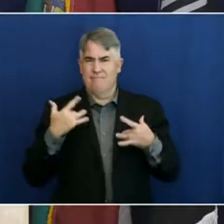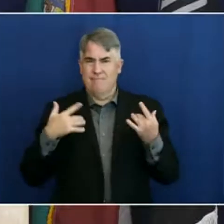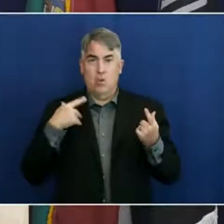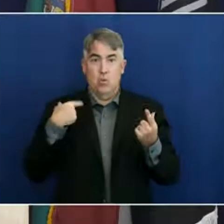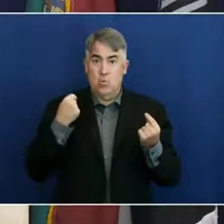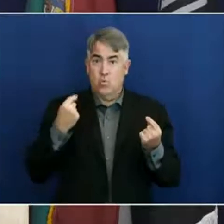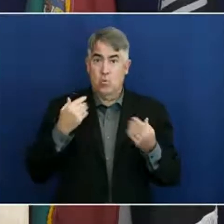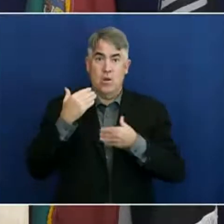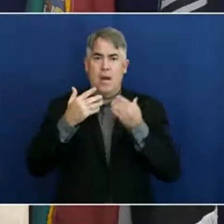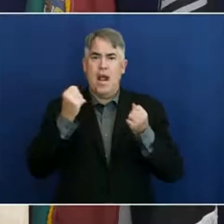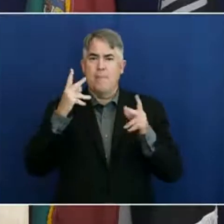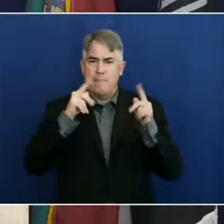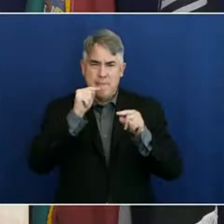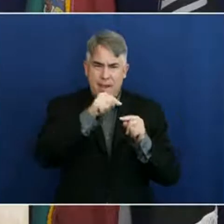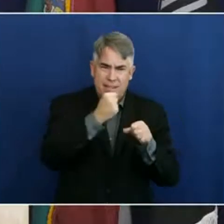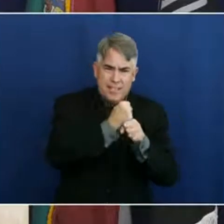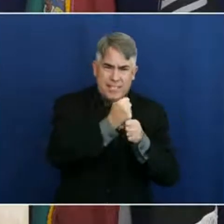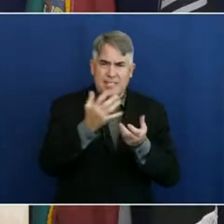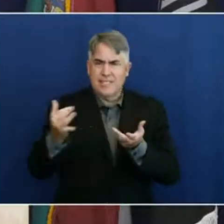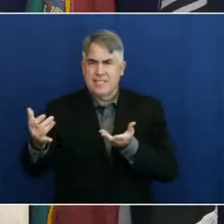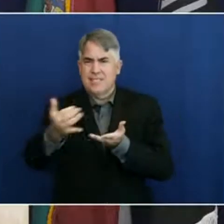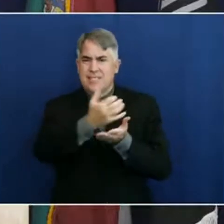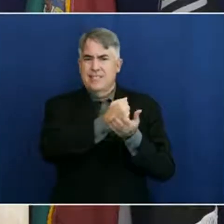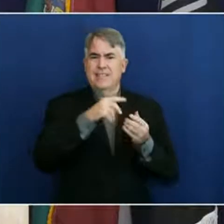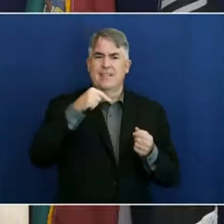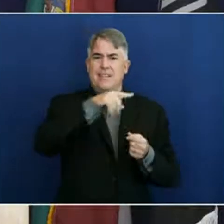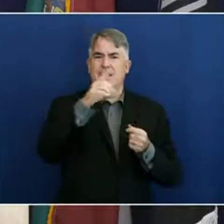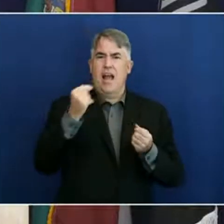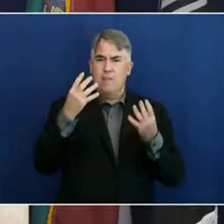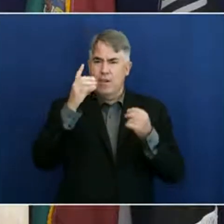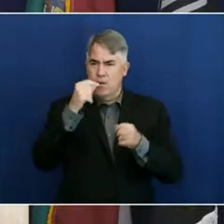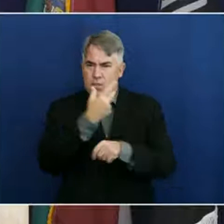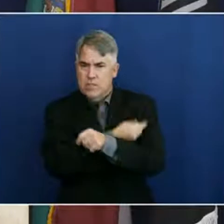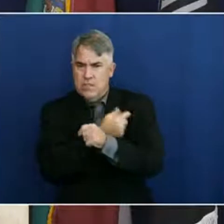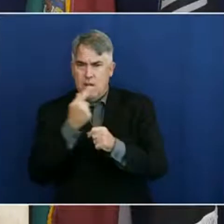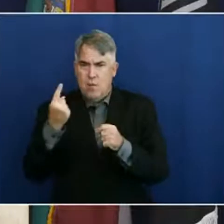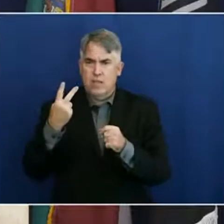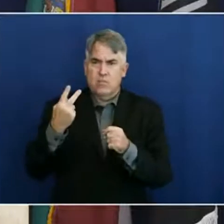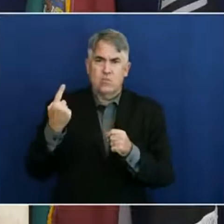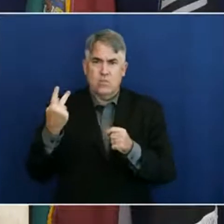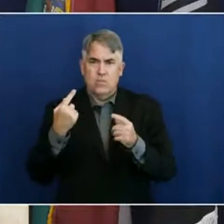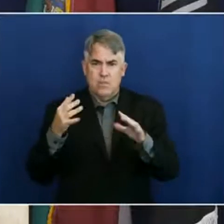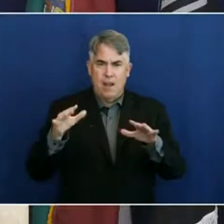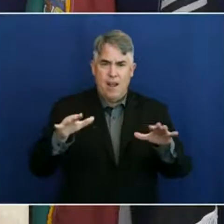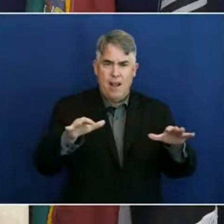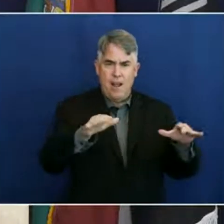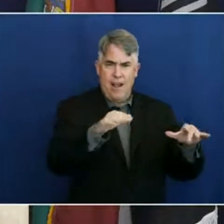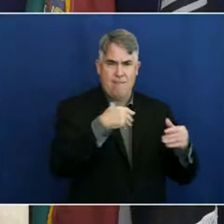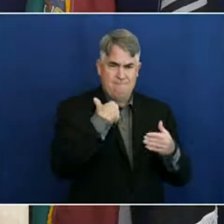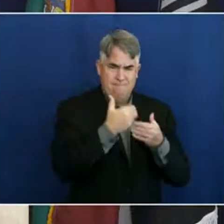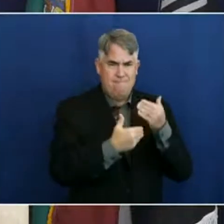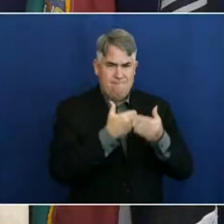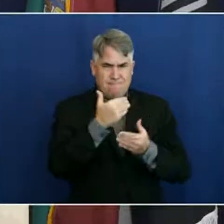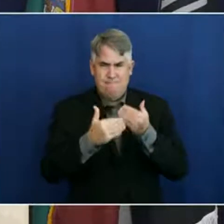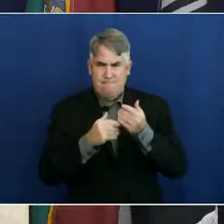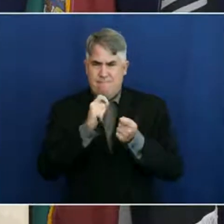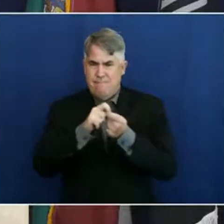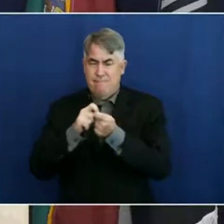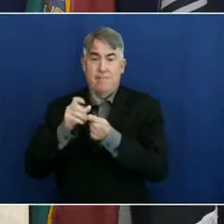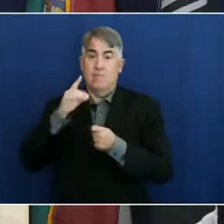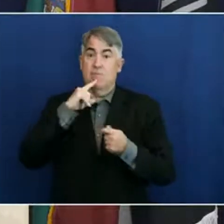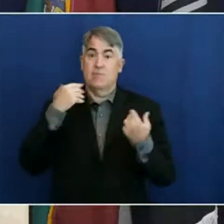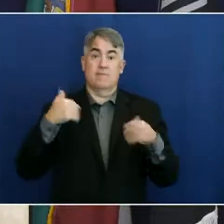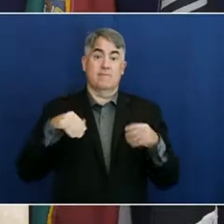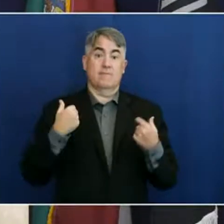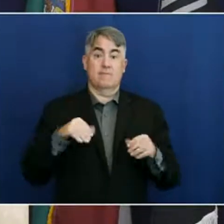vaccinated, the number of doses being administered, and the progress that we're making. And I think San Diegans should take a measure